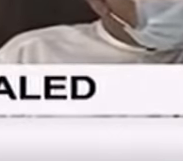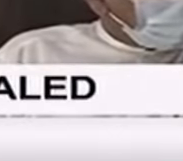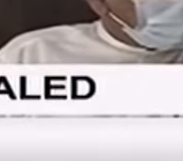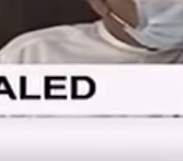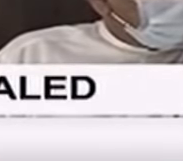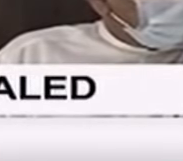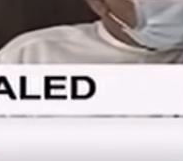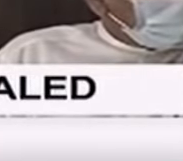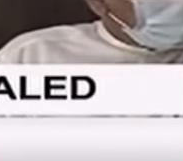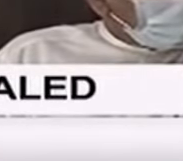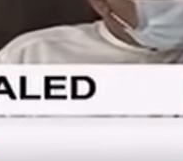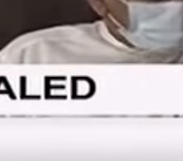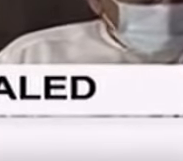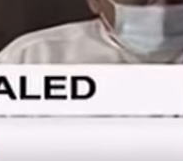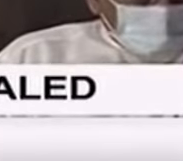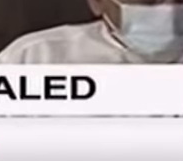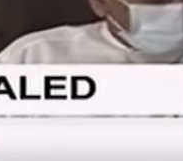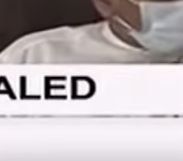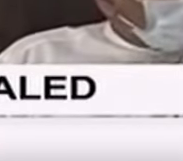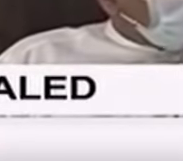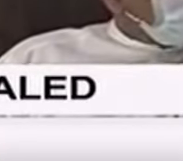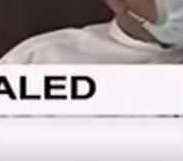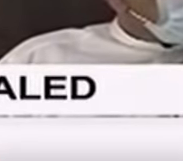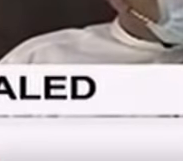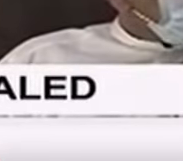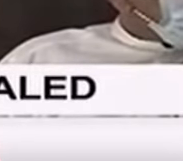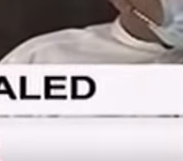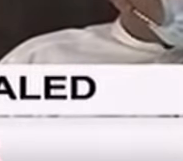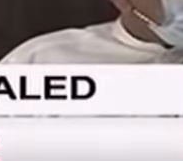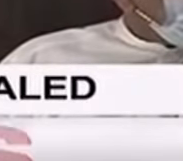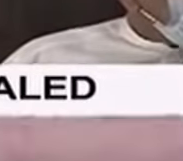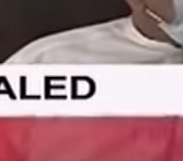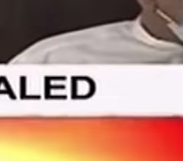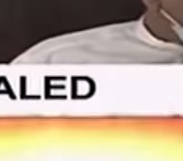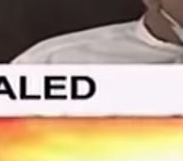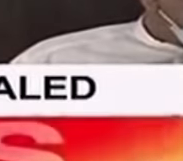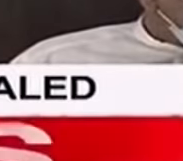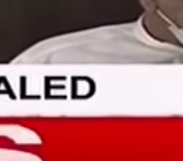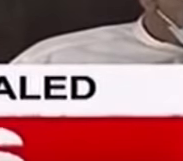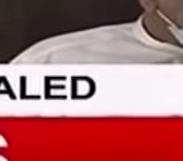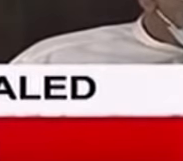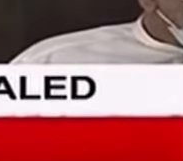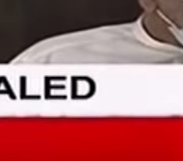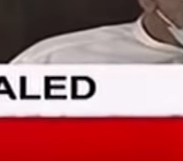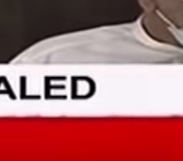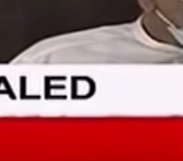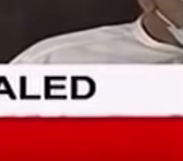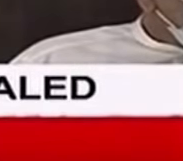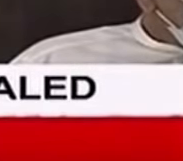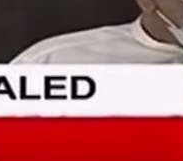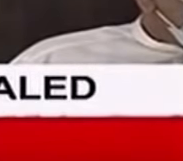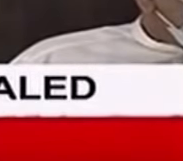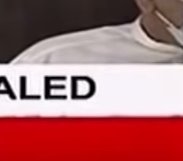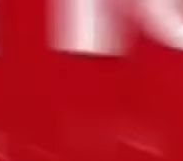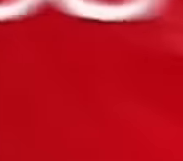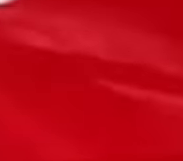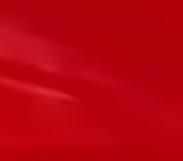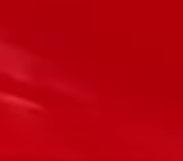growth while narrowing the budget deficit and decreasing debt burden. A statement from the Prime Minister in